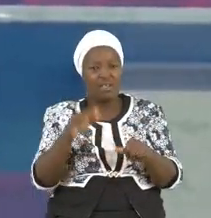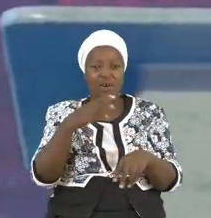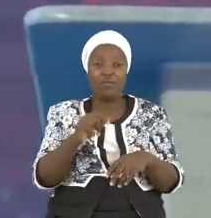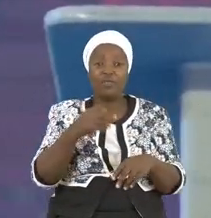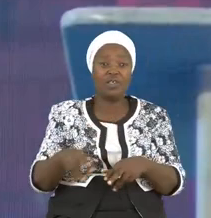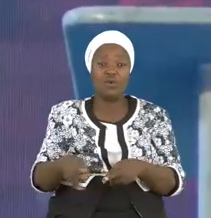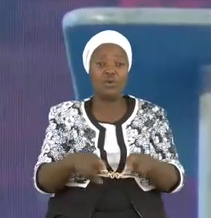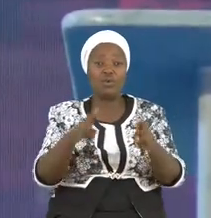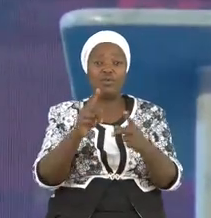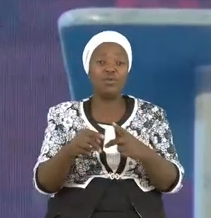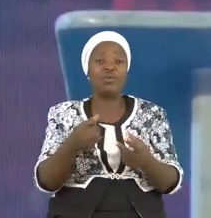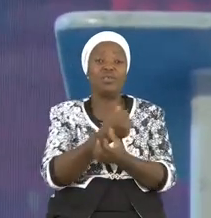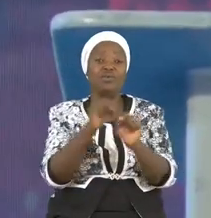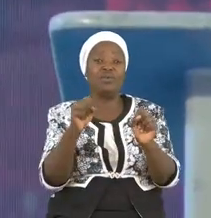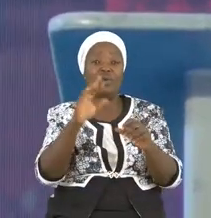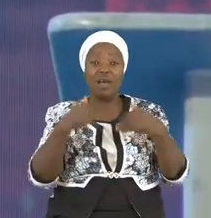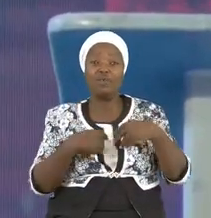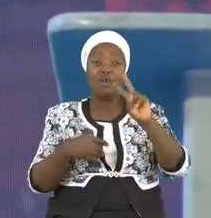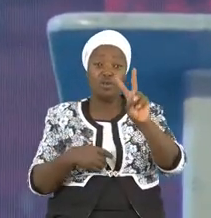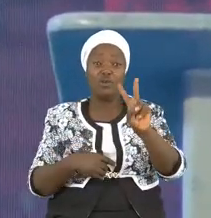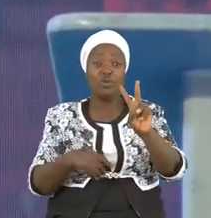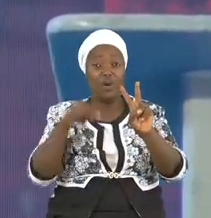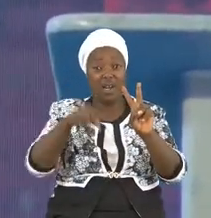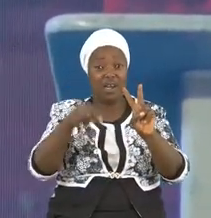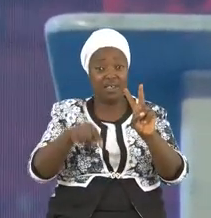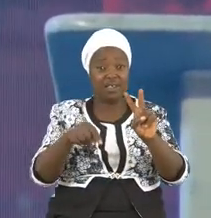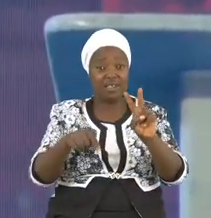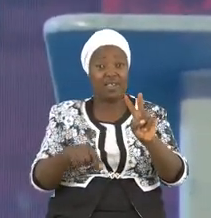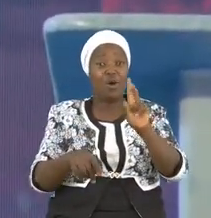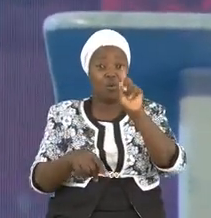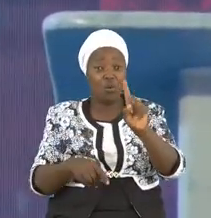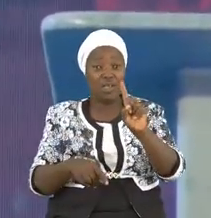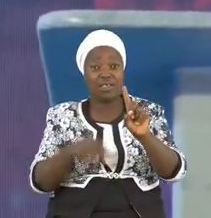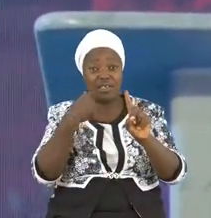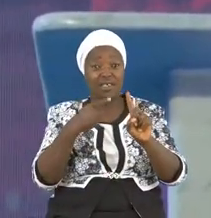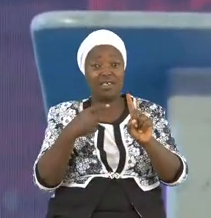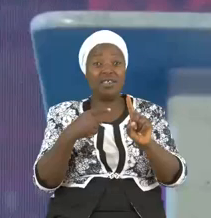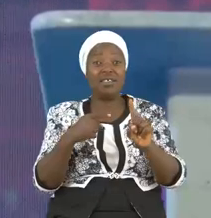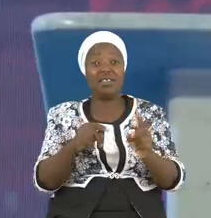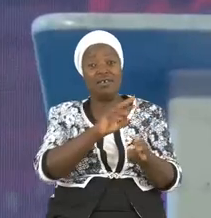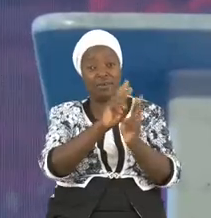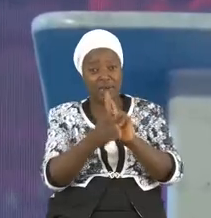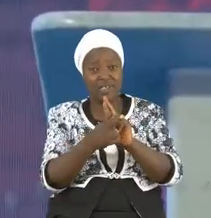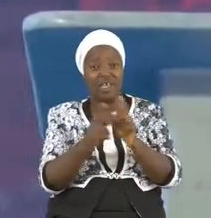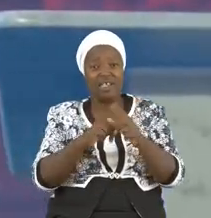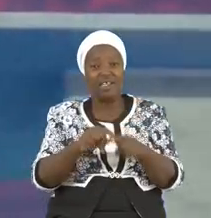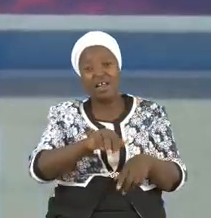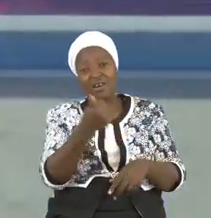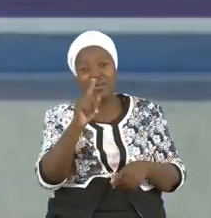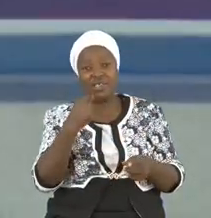we have two legs. One leg says, repent. The other leg says, believe.